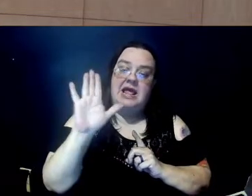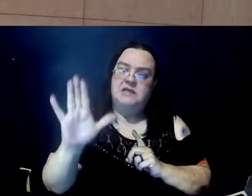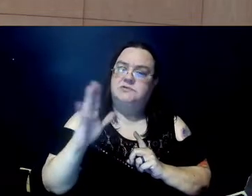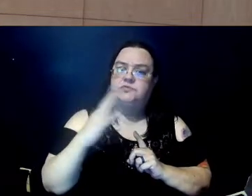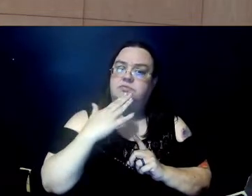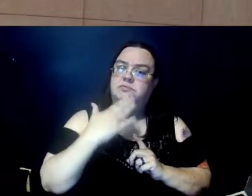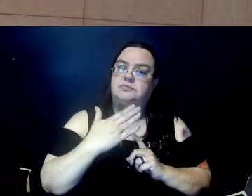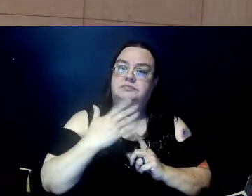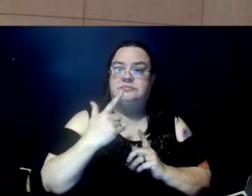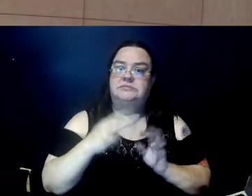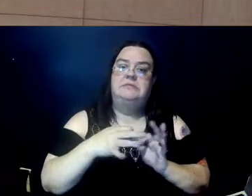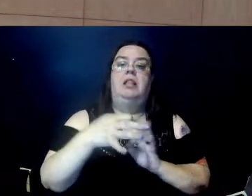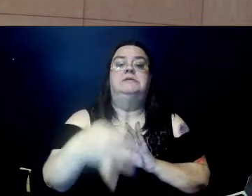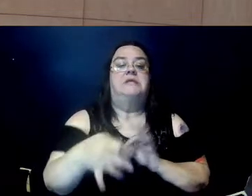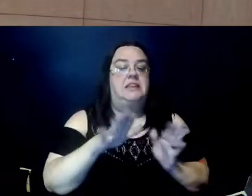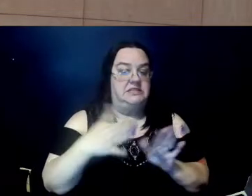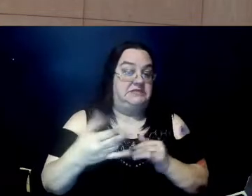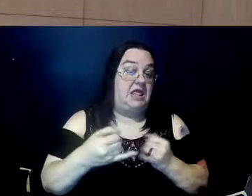deadline extension.